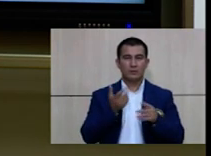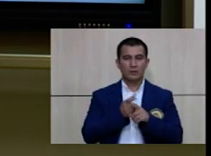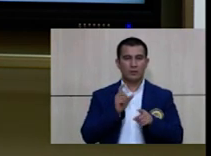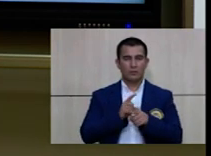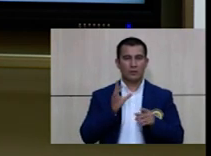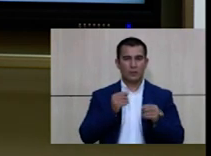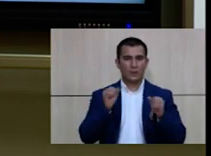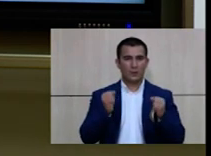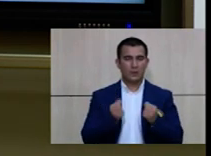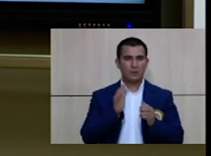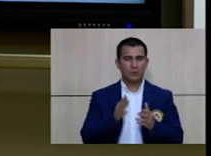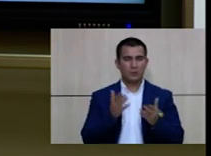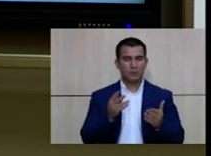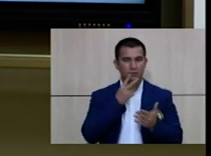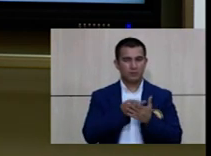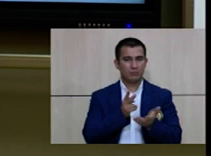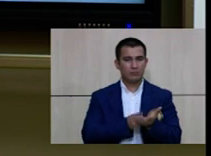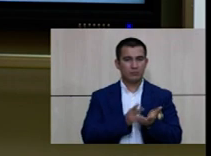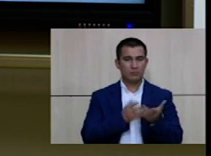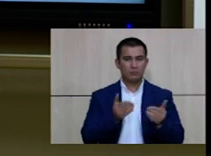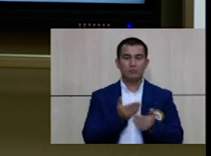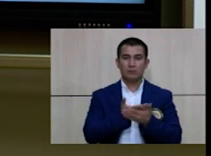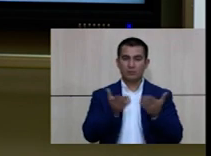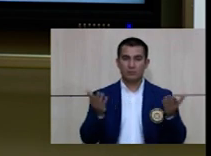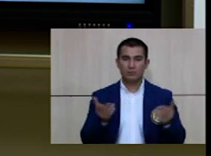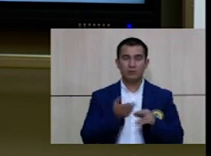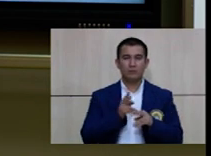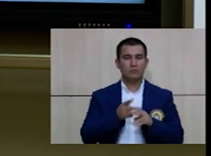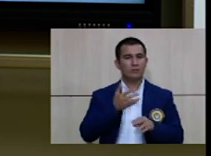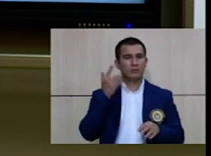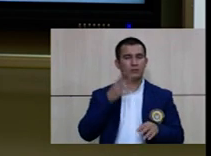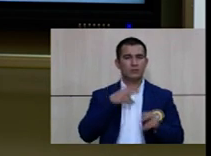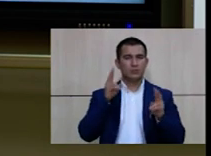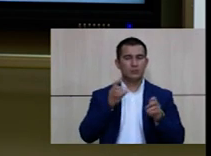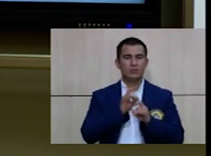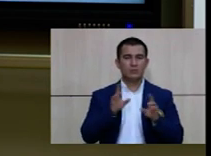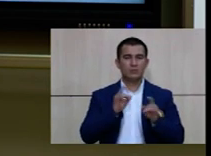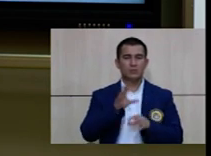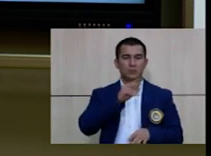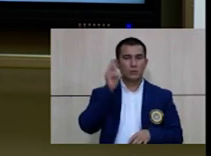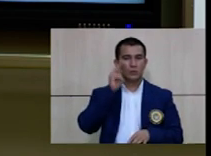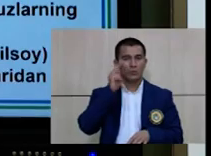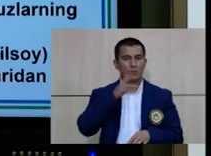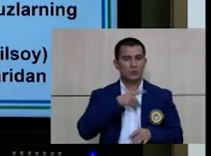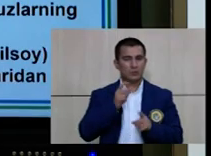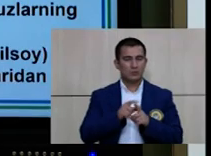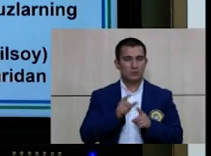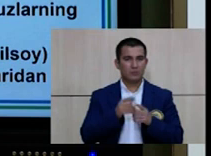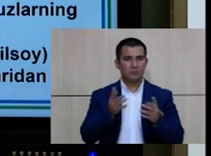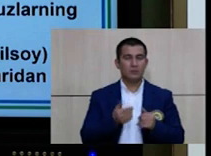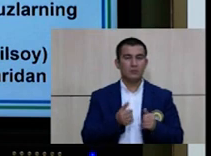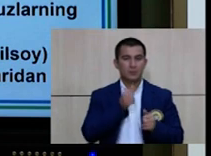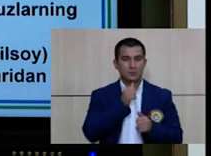borishini guvohi bo'ldik. Siz avvalgi mavzularda o'rgangan bilimlaringiz asosida